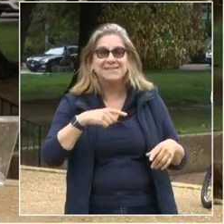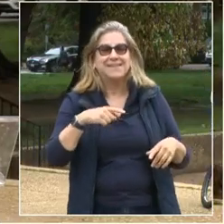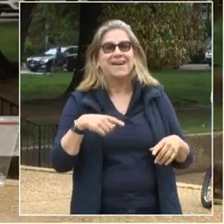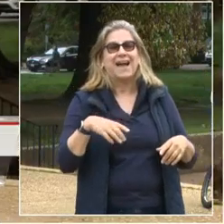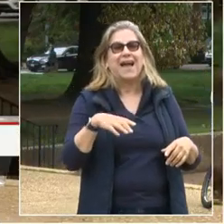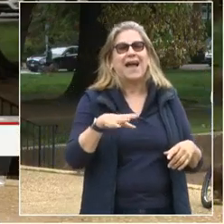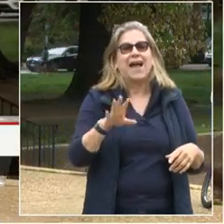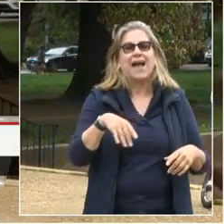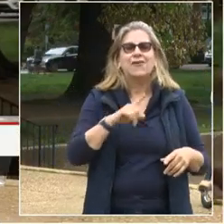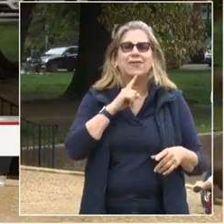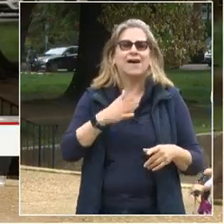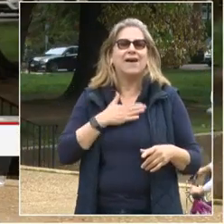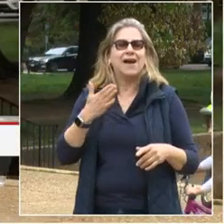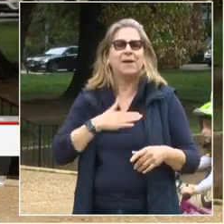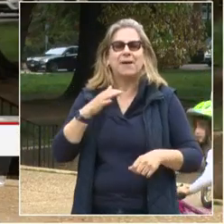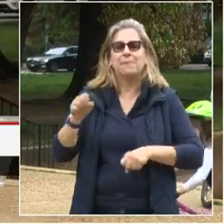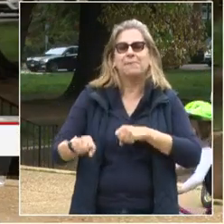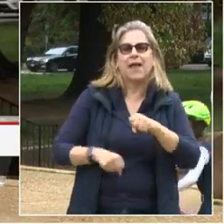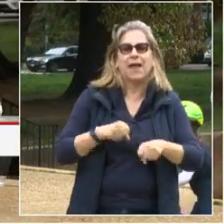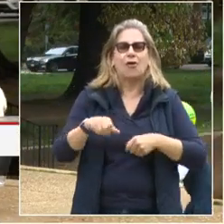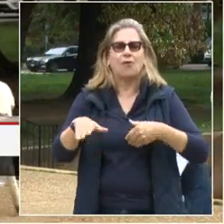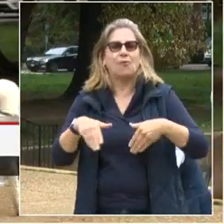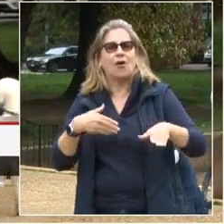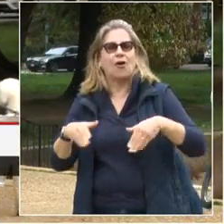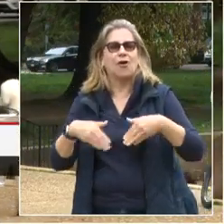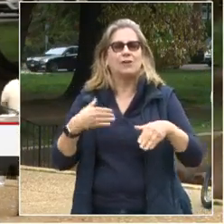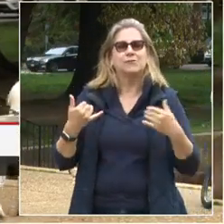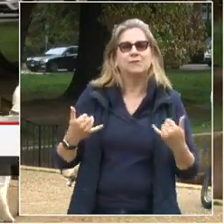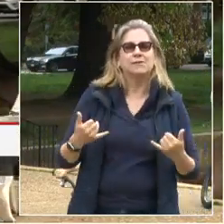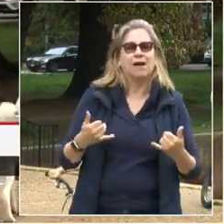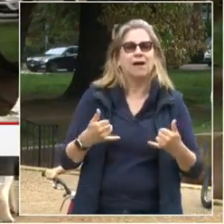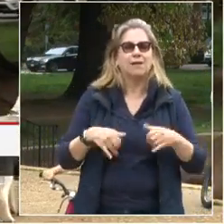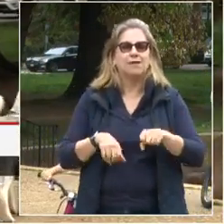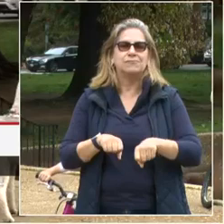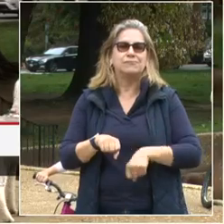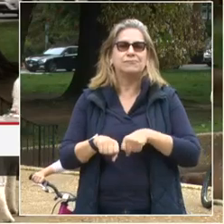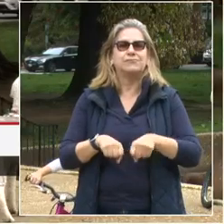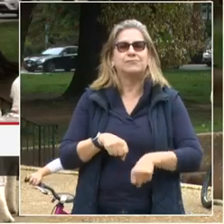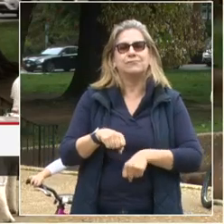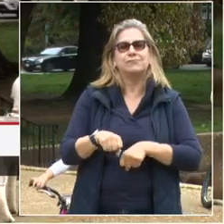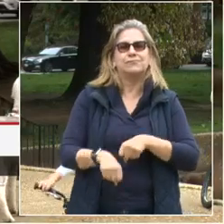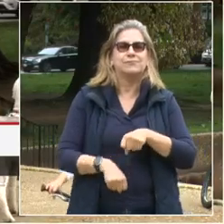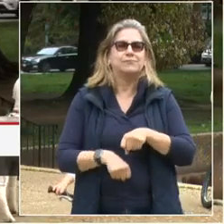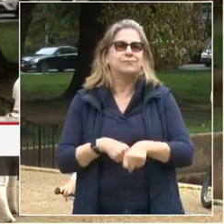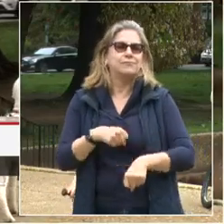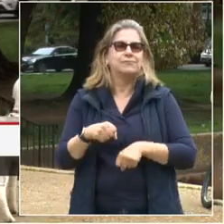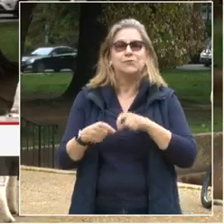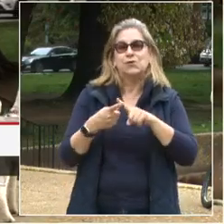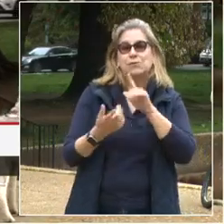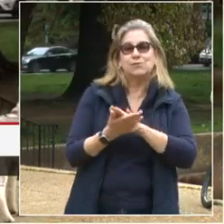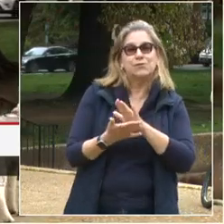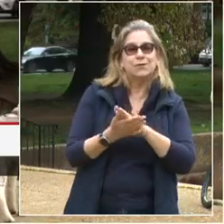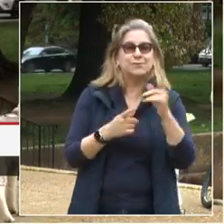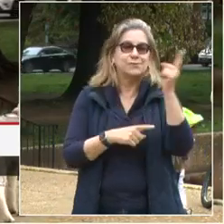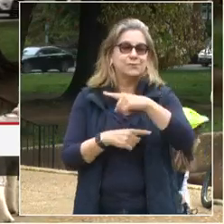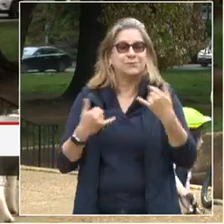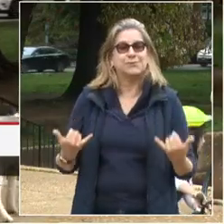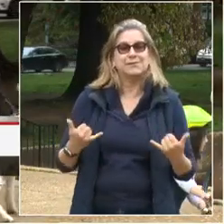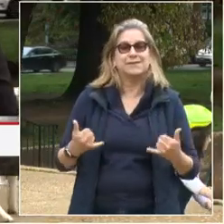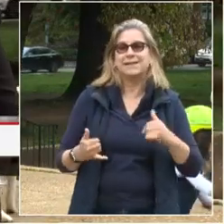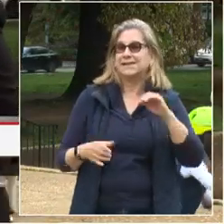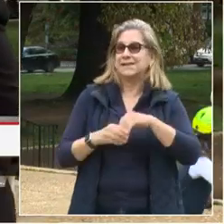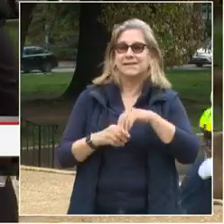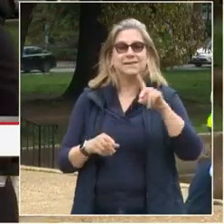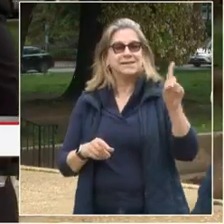walk and just pedal to school day in Washington, D.C. And we're happy to be here in